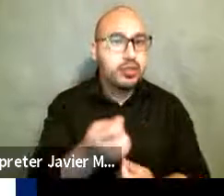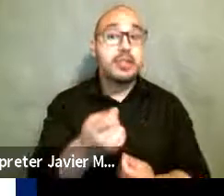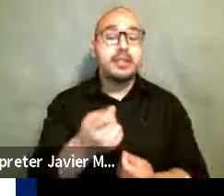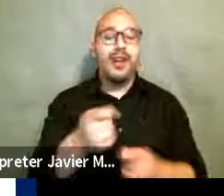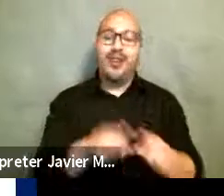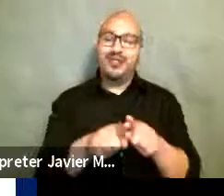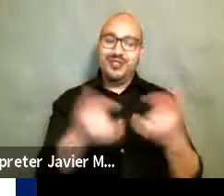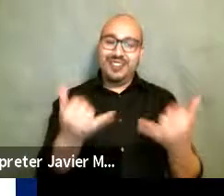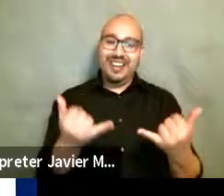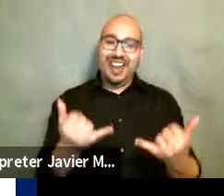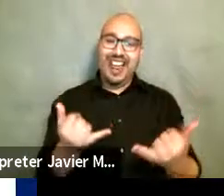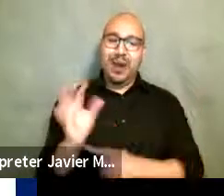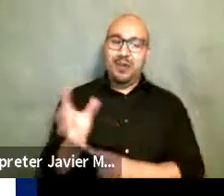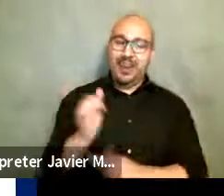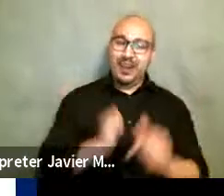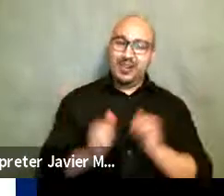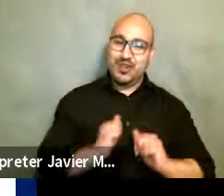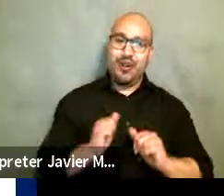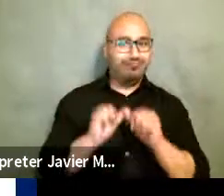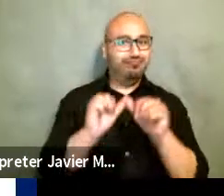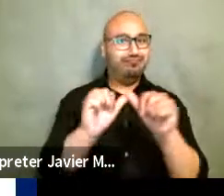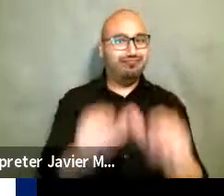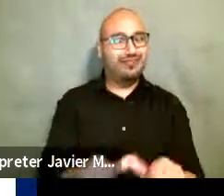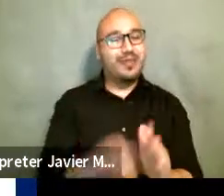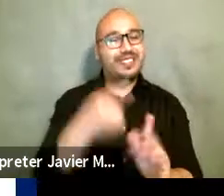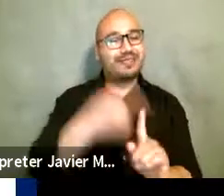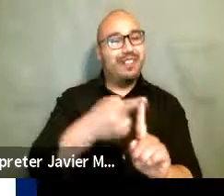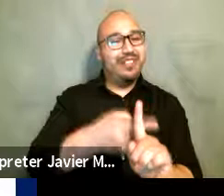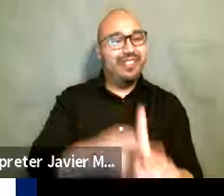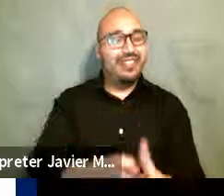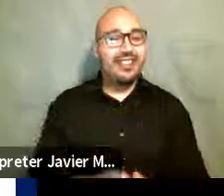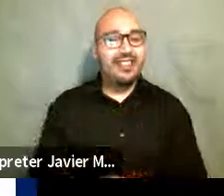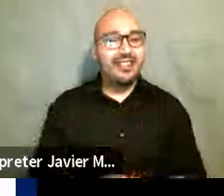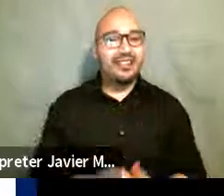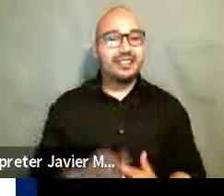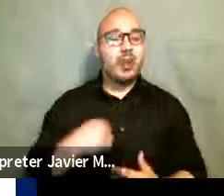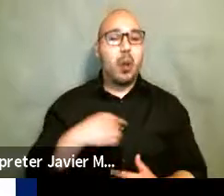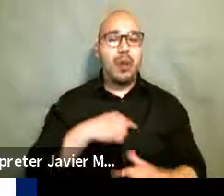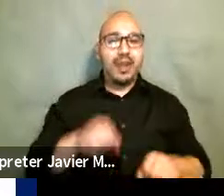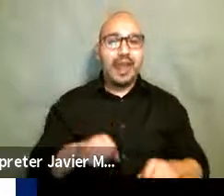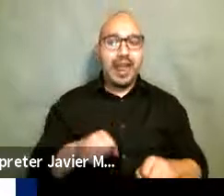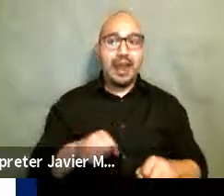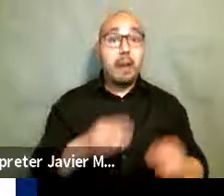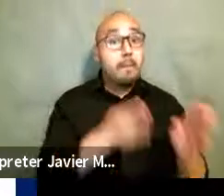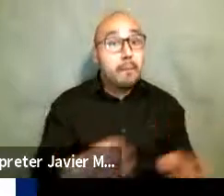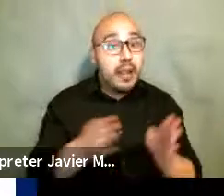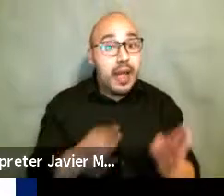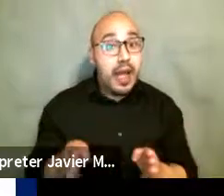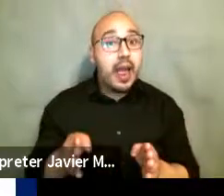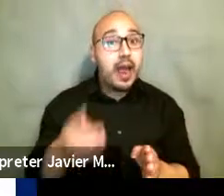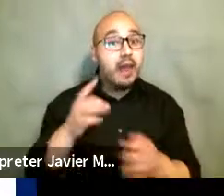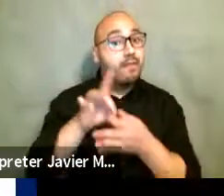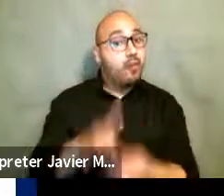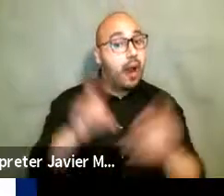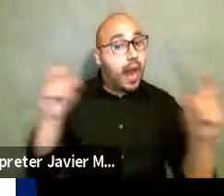now, radio shows are still going on once a month, and we can do some planning maybe for the anniversary that